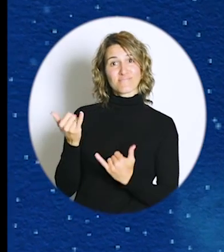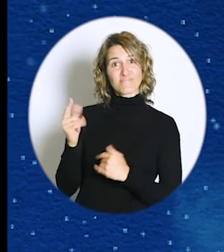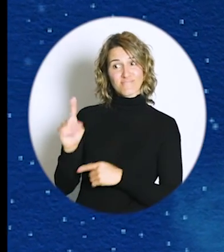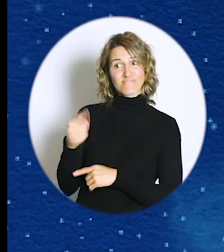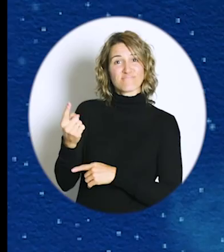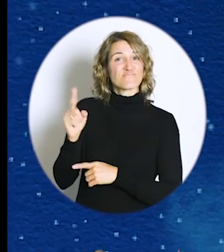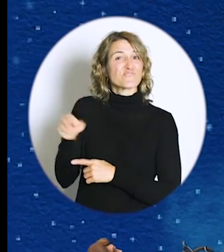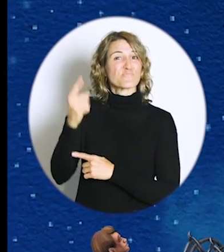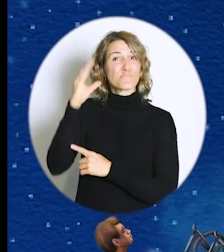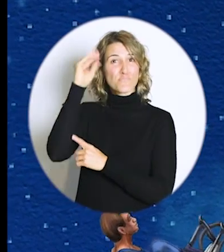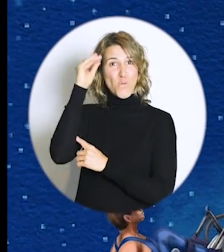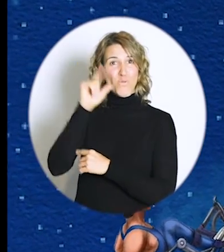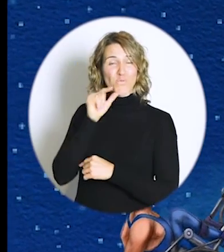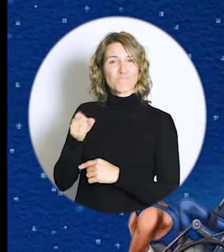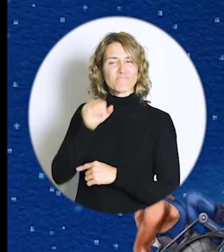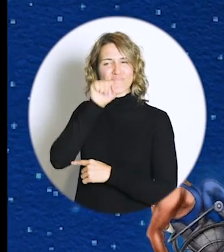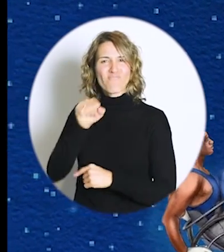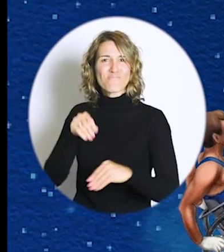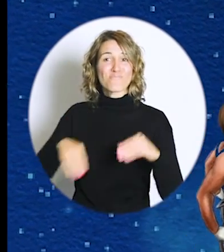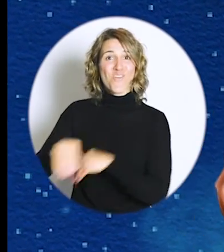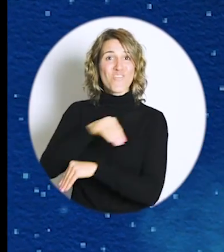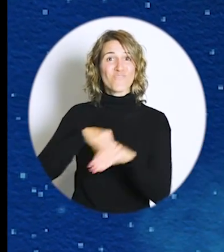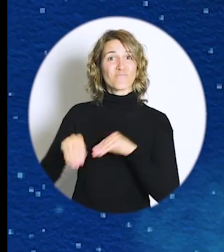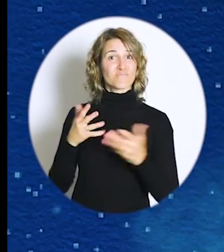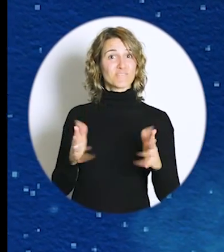Rick was not only a boy who loved to move.